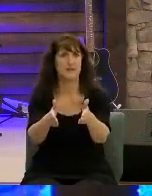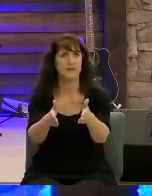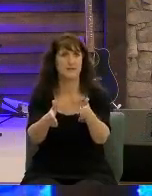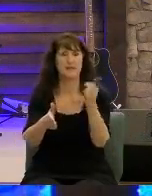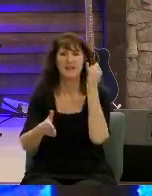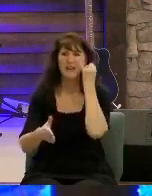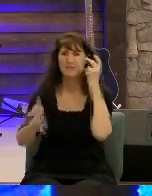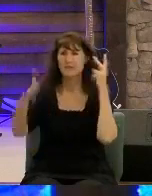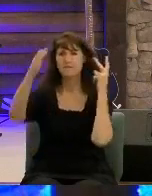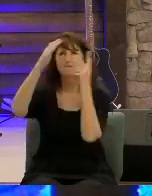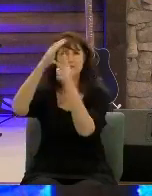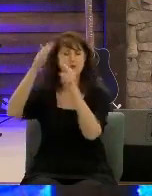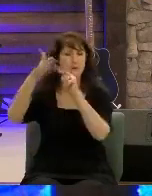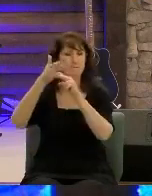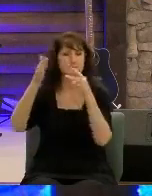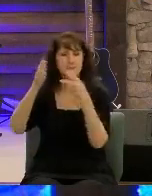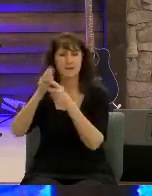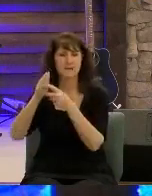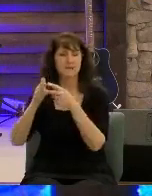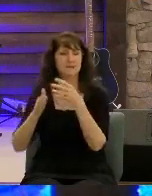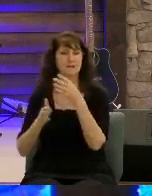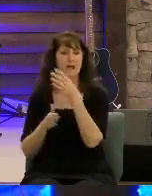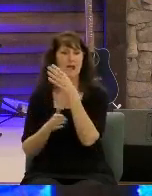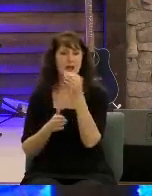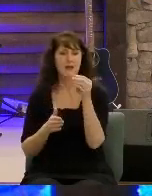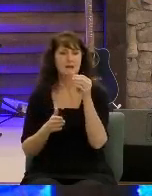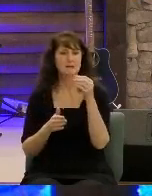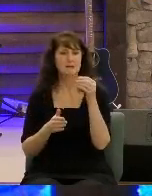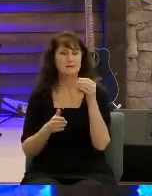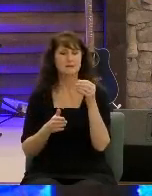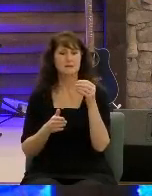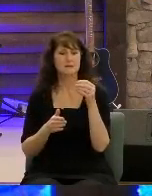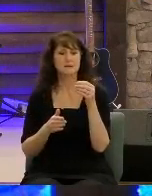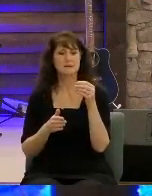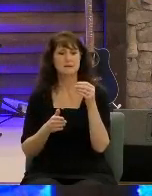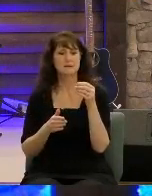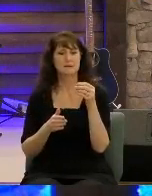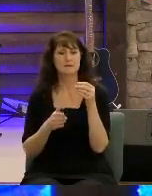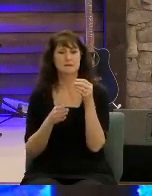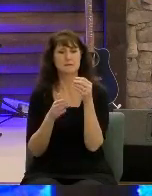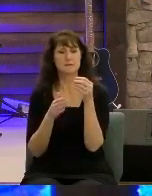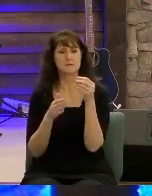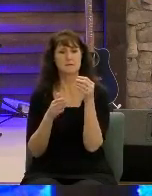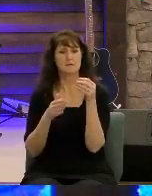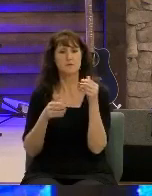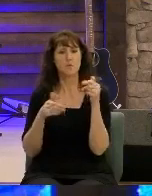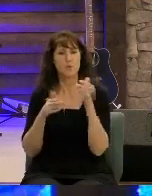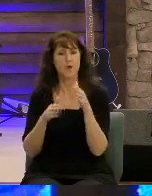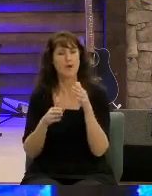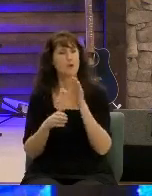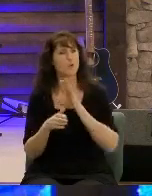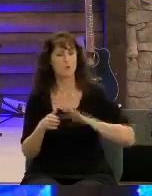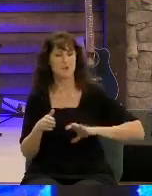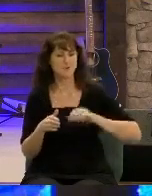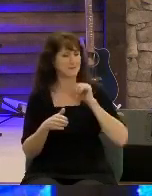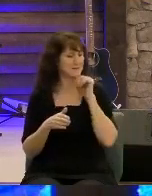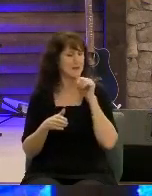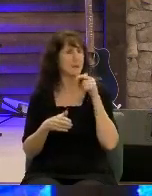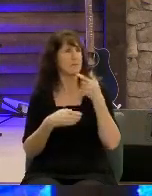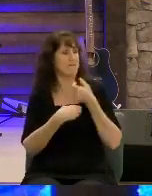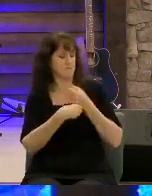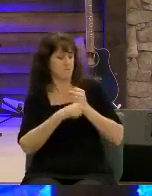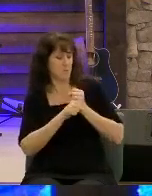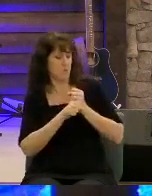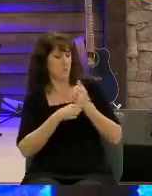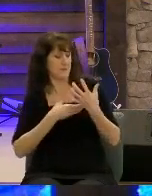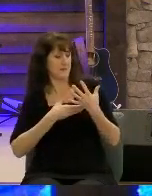vision, intention, and means pattern is not put into place properly and held there, Christ simply will not be formed in us. Now,